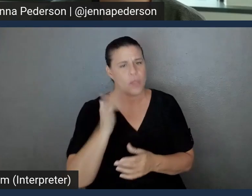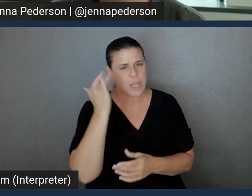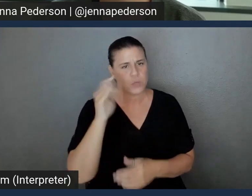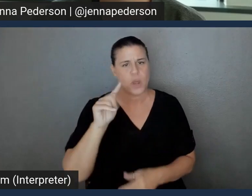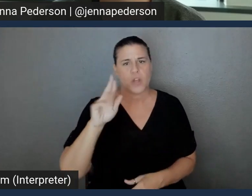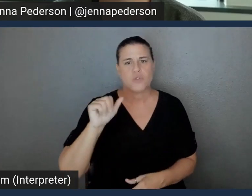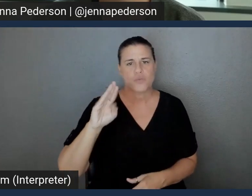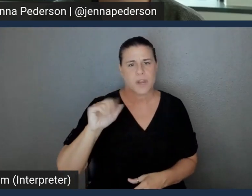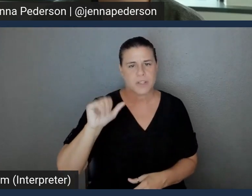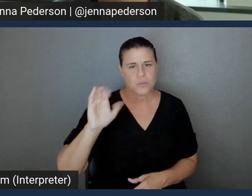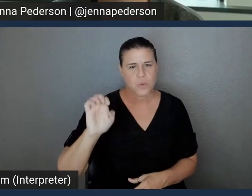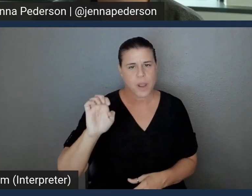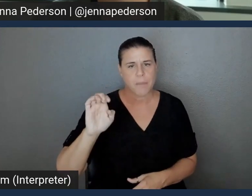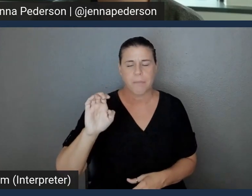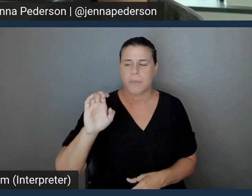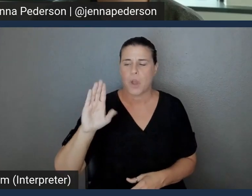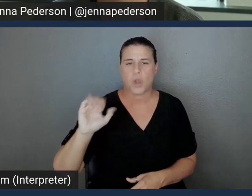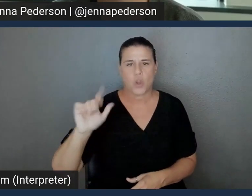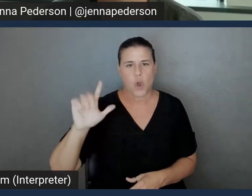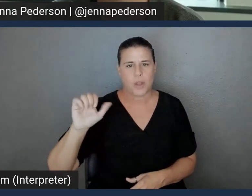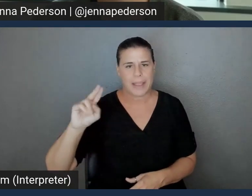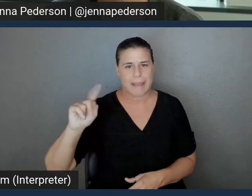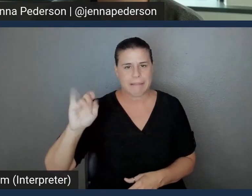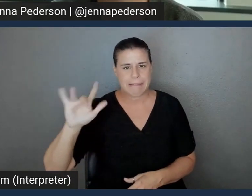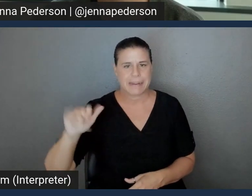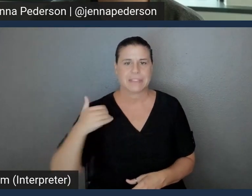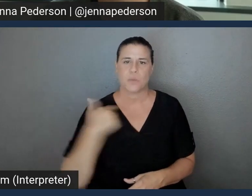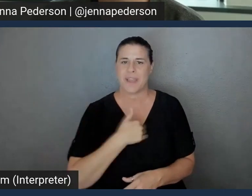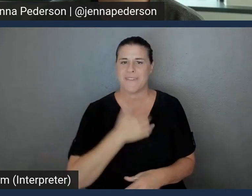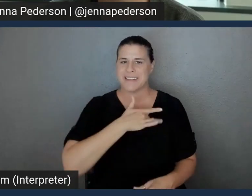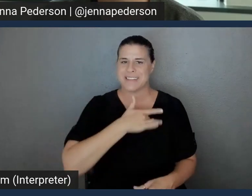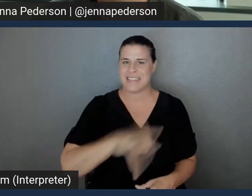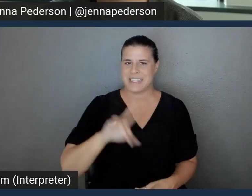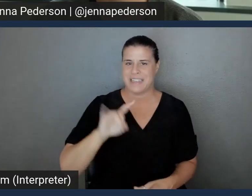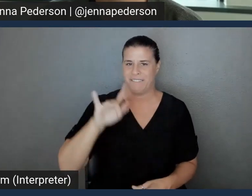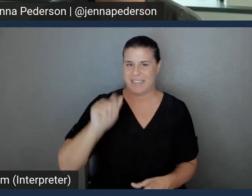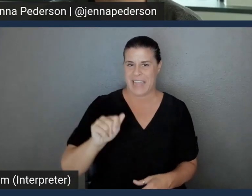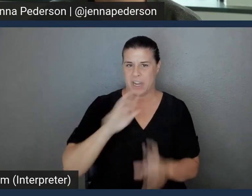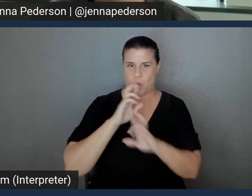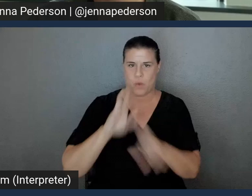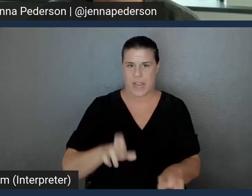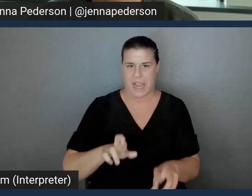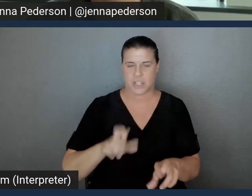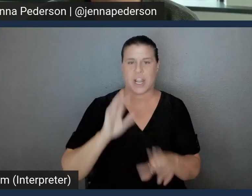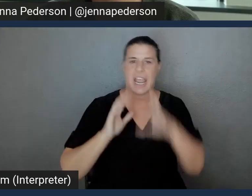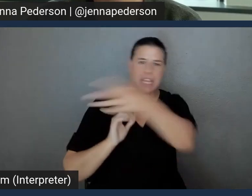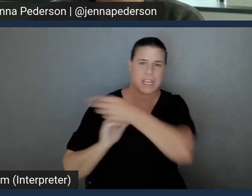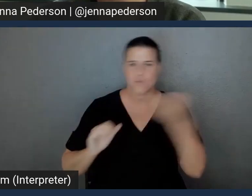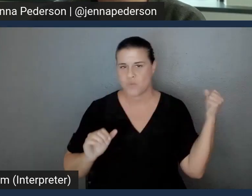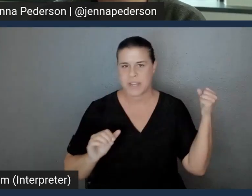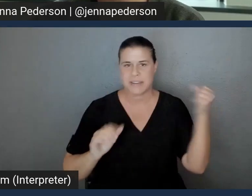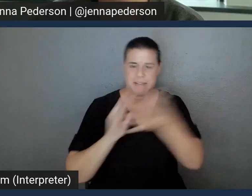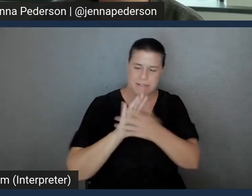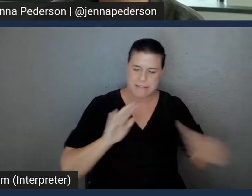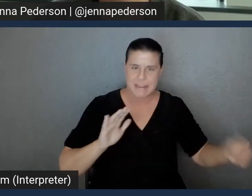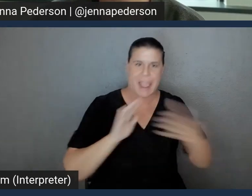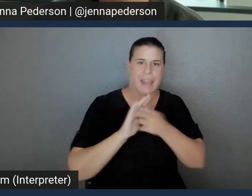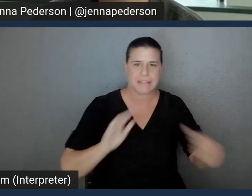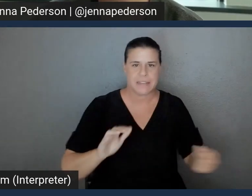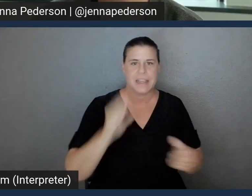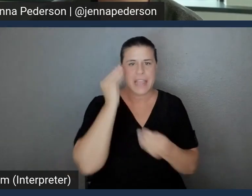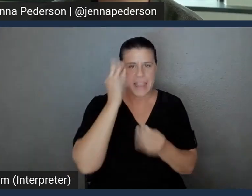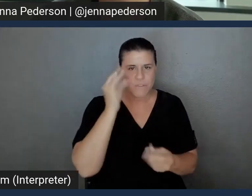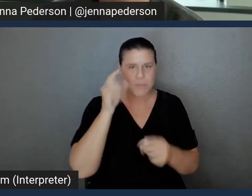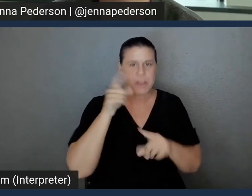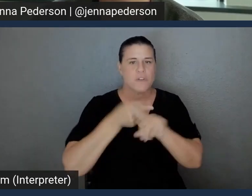Call Analytics has this sensitive data redaction feature that can actually redact information from the call transcripts that we